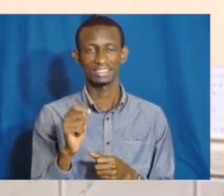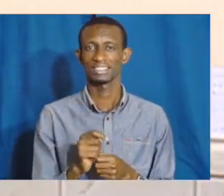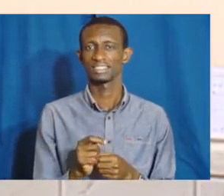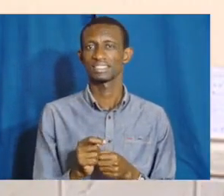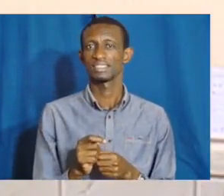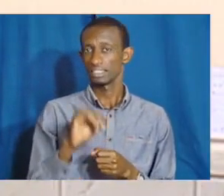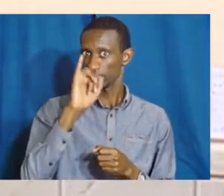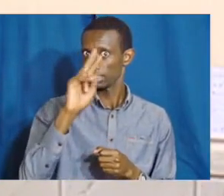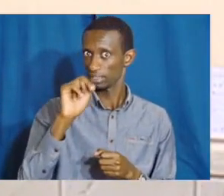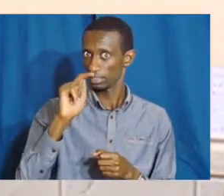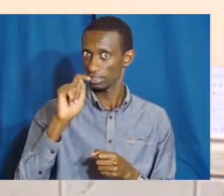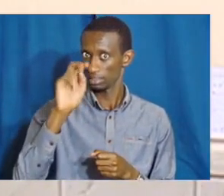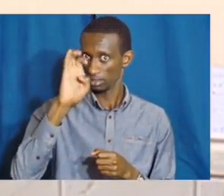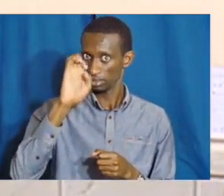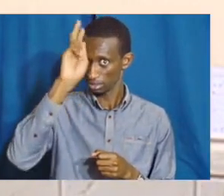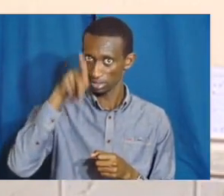x-intercept.